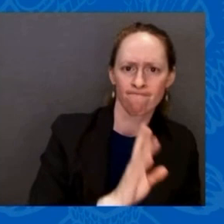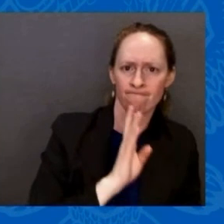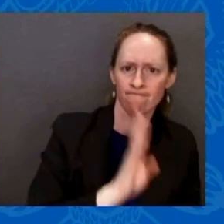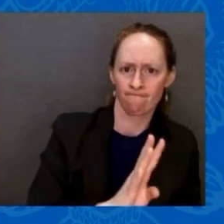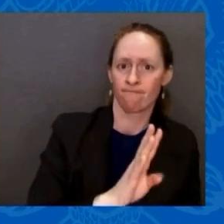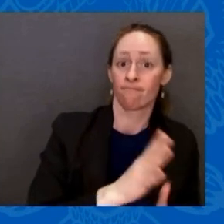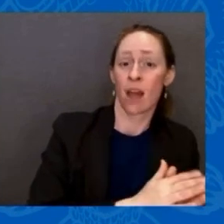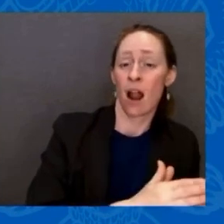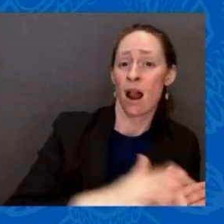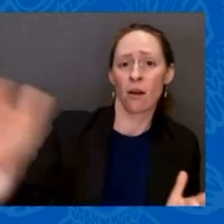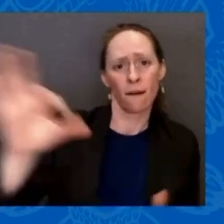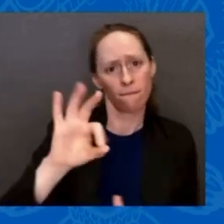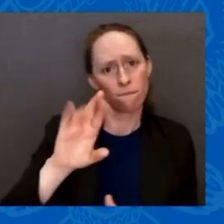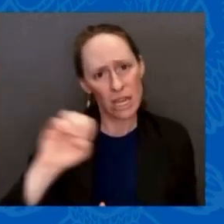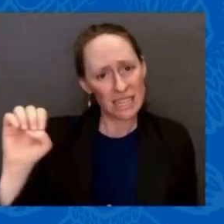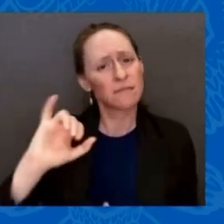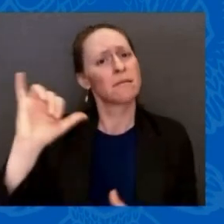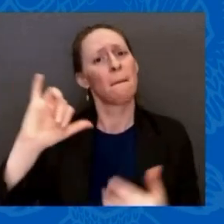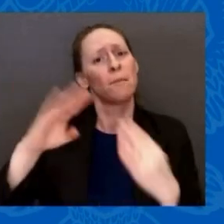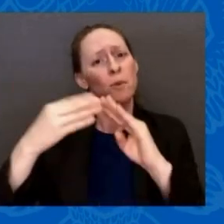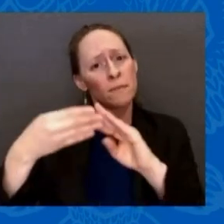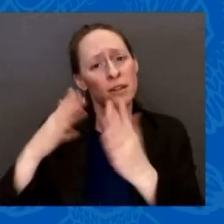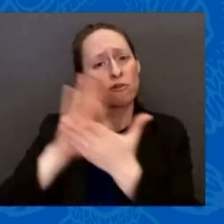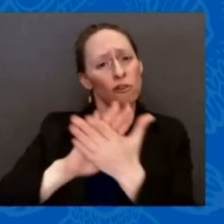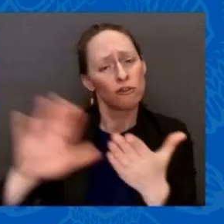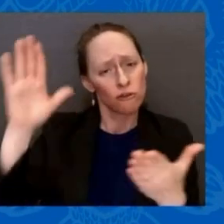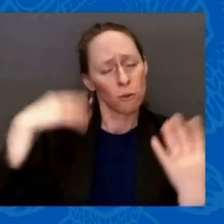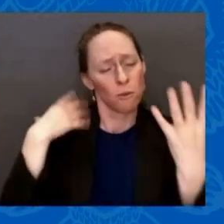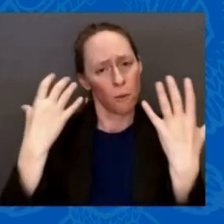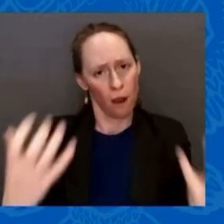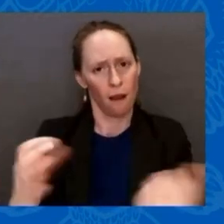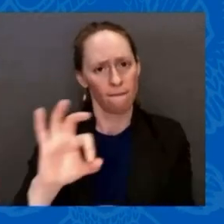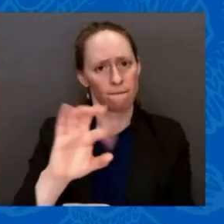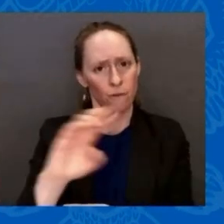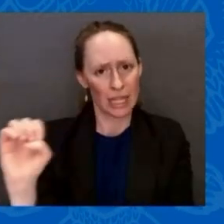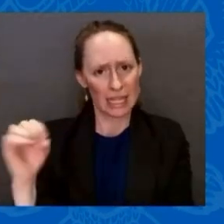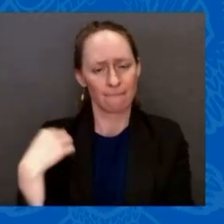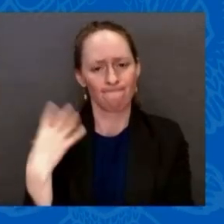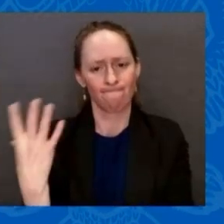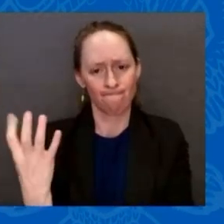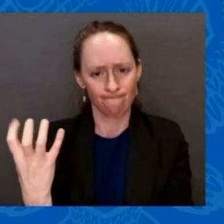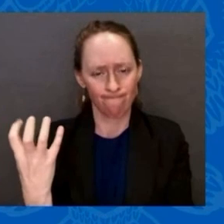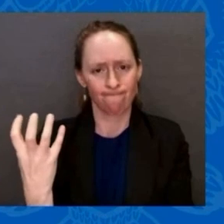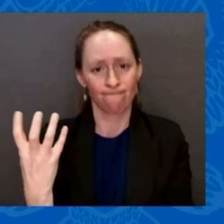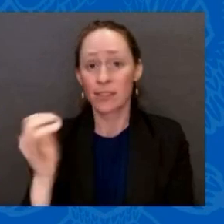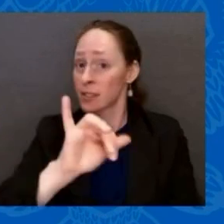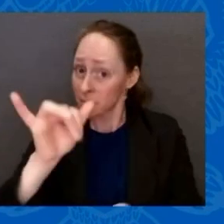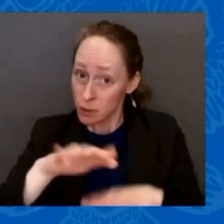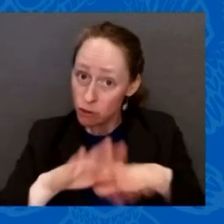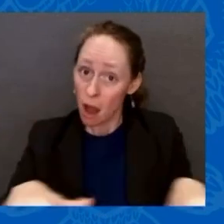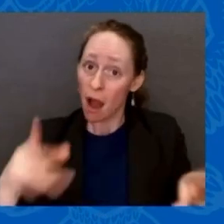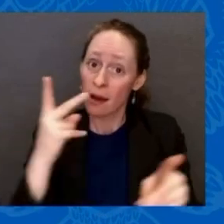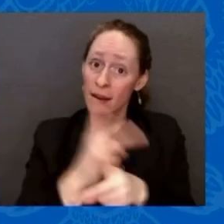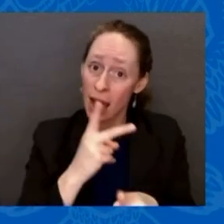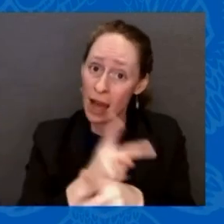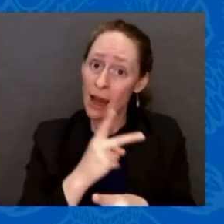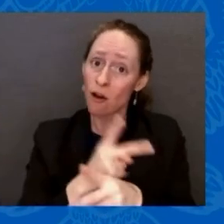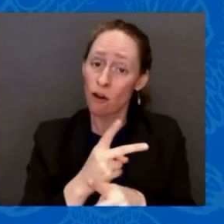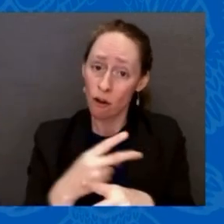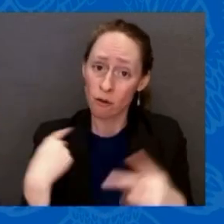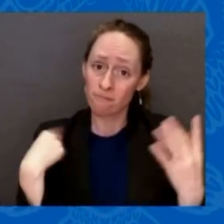child care more affordable, because we know one benefit is that it opens up significant opportunities for parents to be able to go back and join